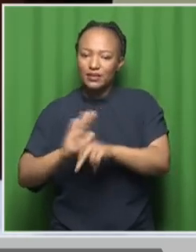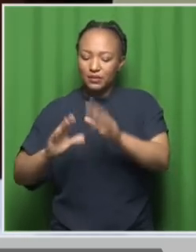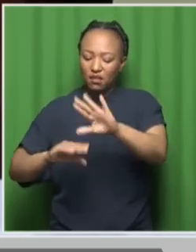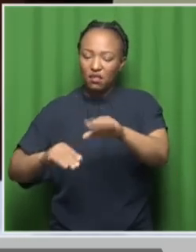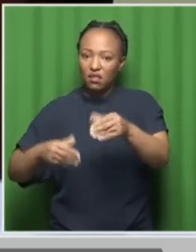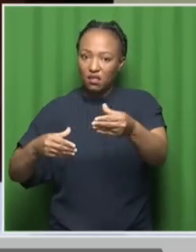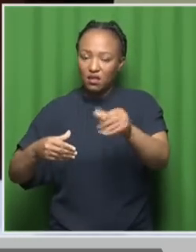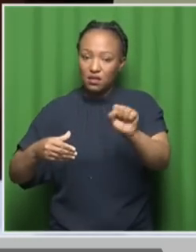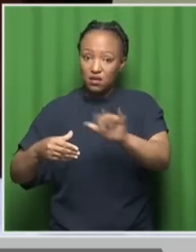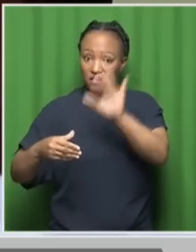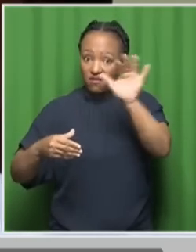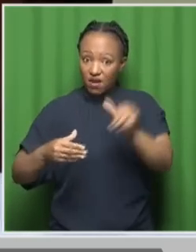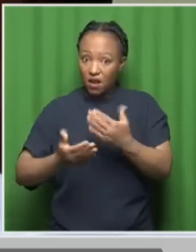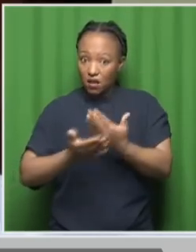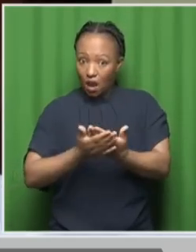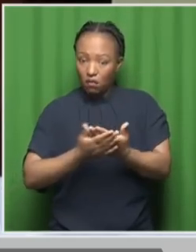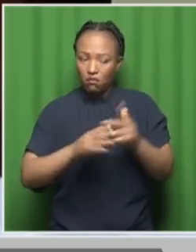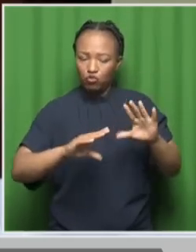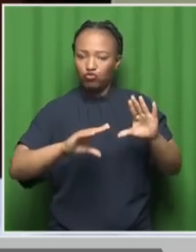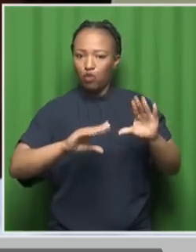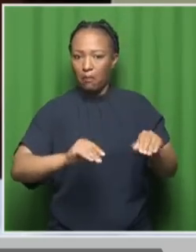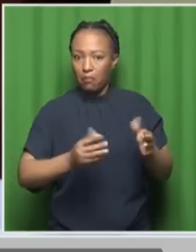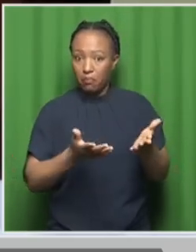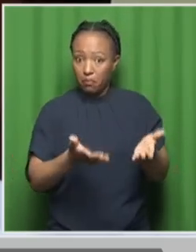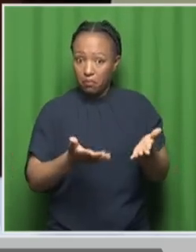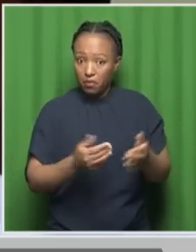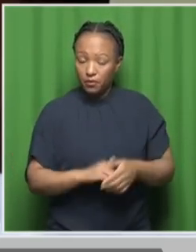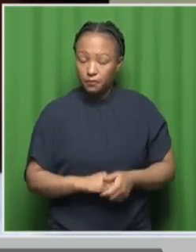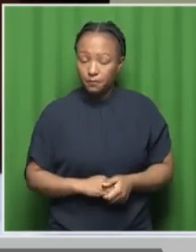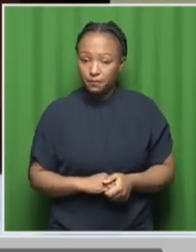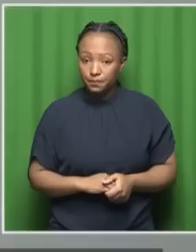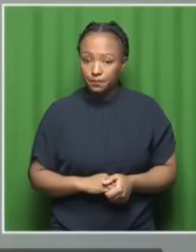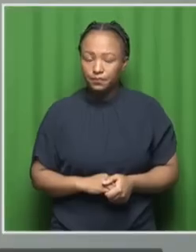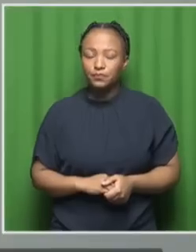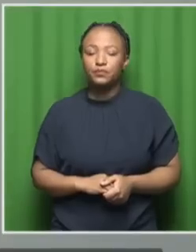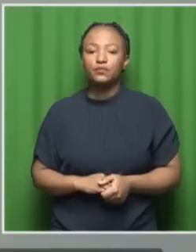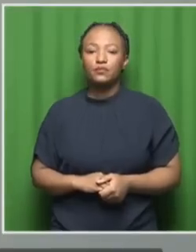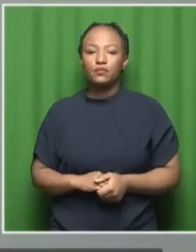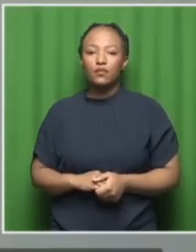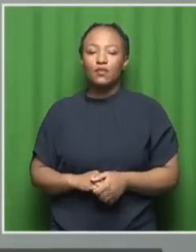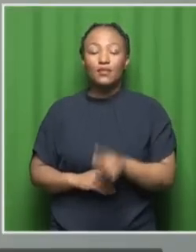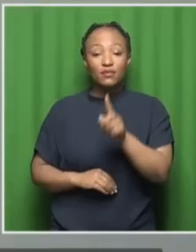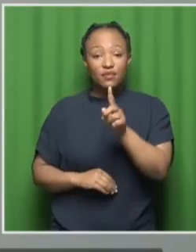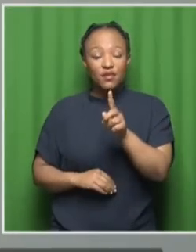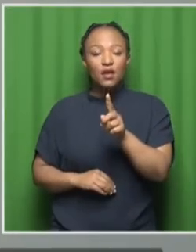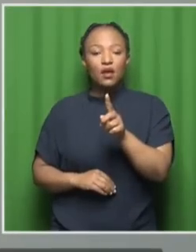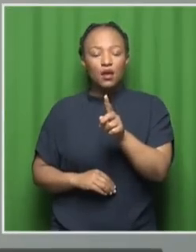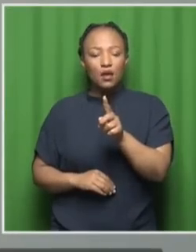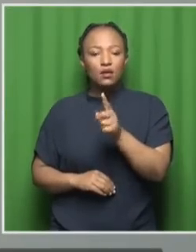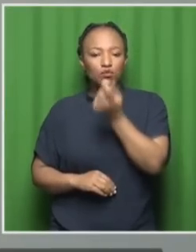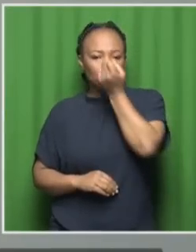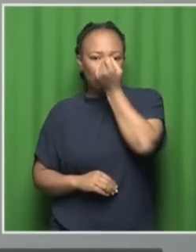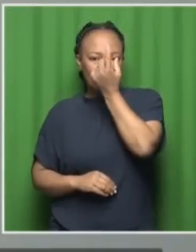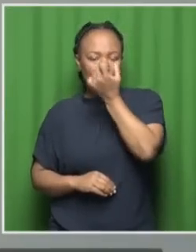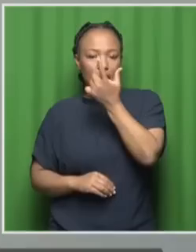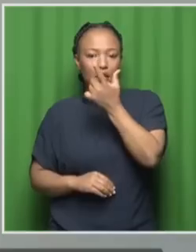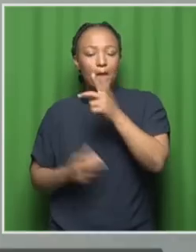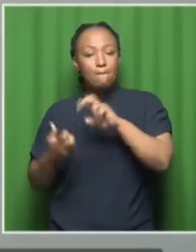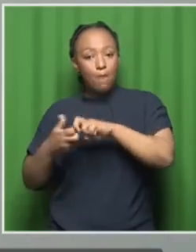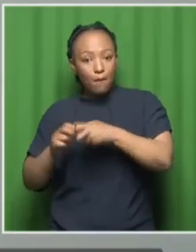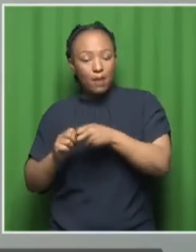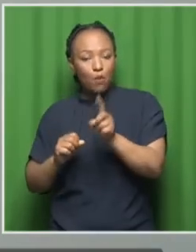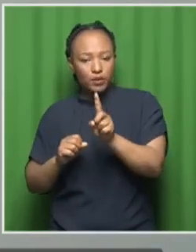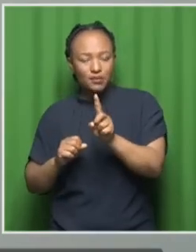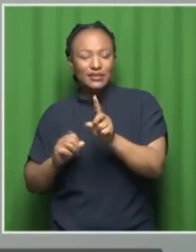South Africa? I think it's important to understand what the problem is. The problem is that you have